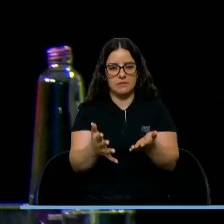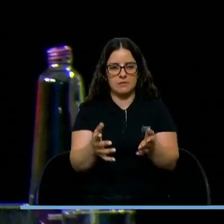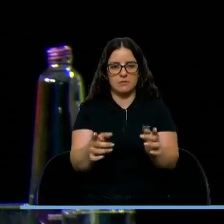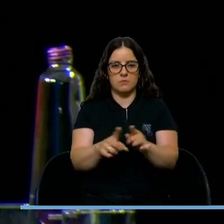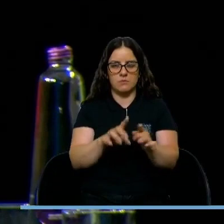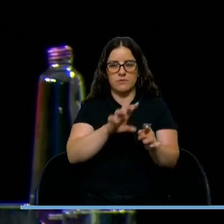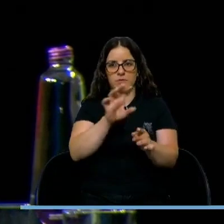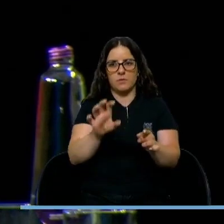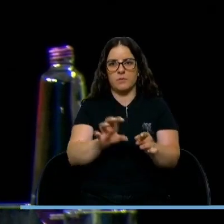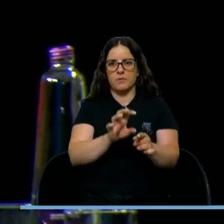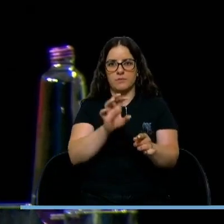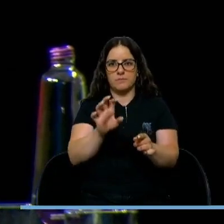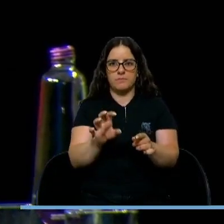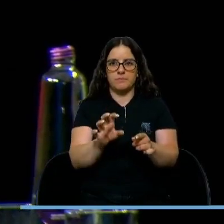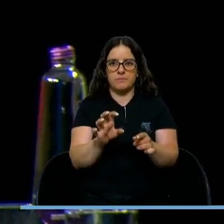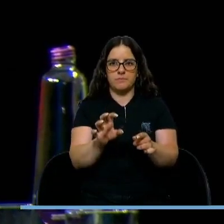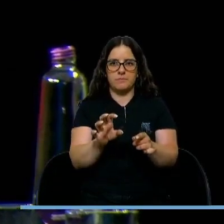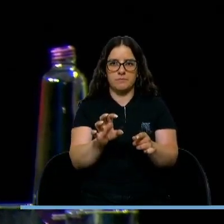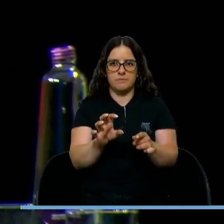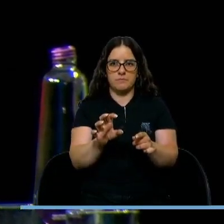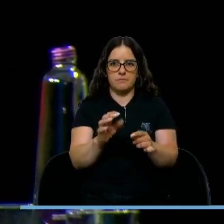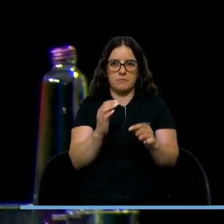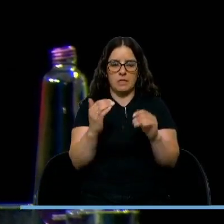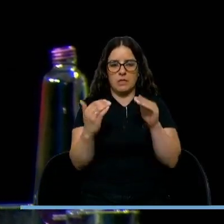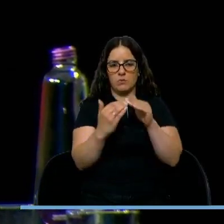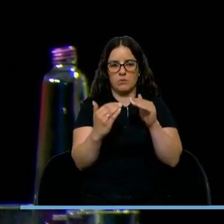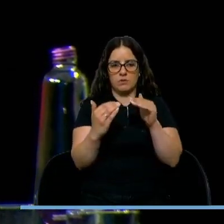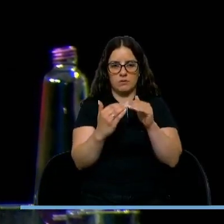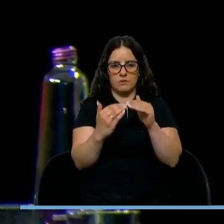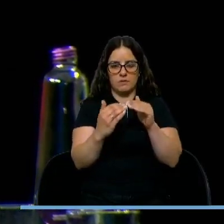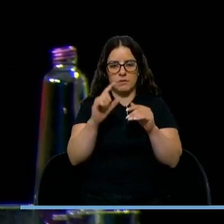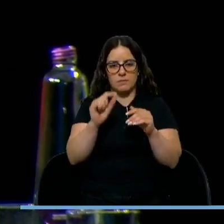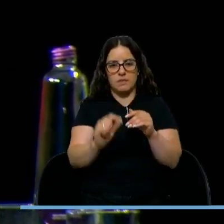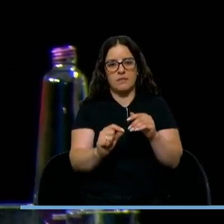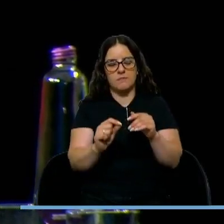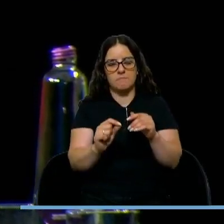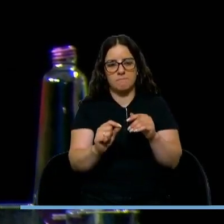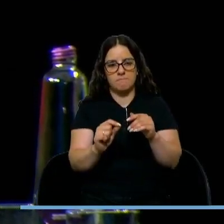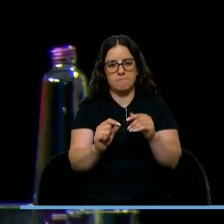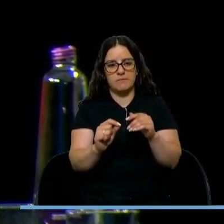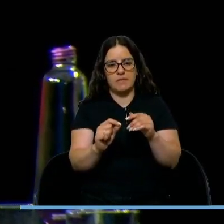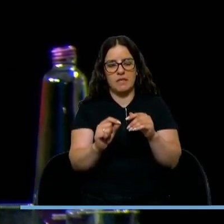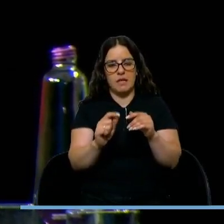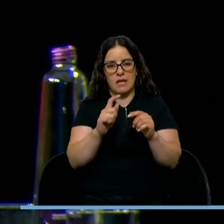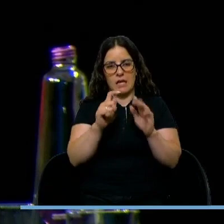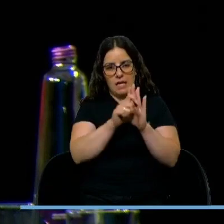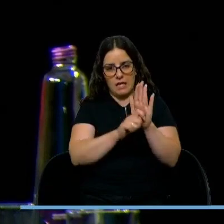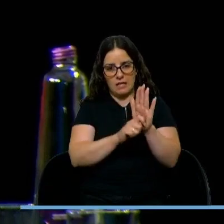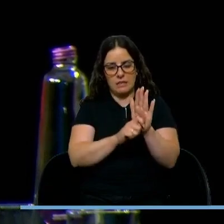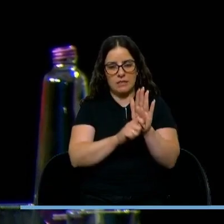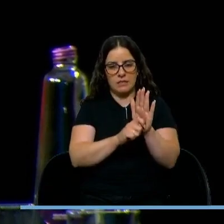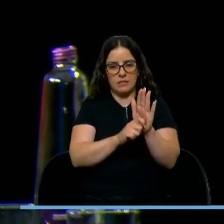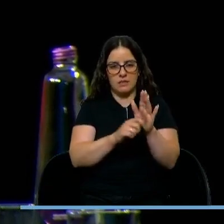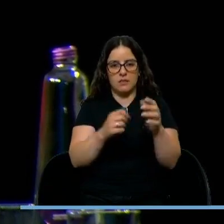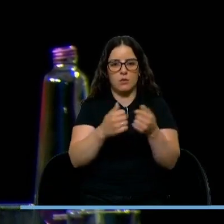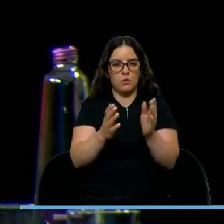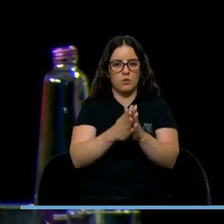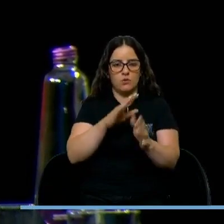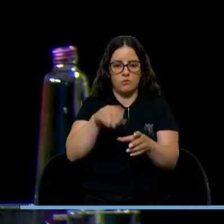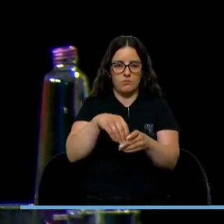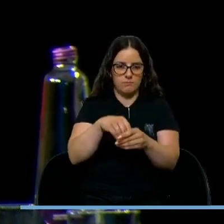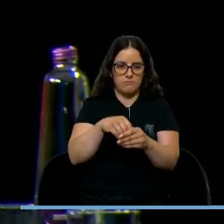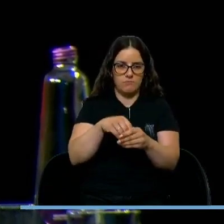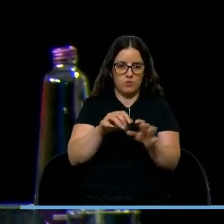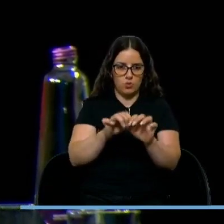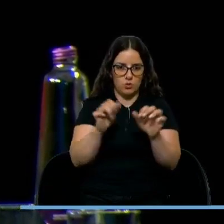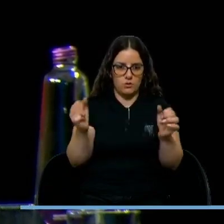So the transition must be equitable and ethical so that the society